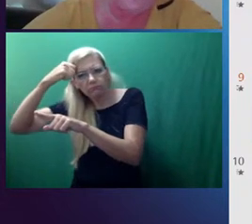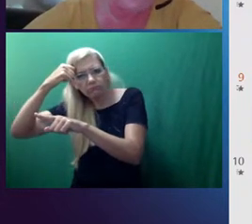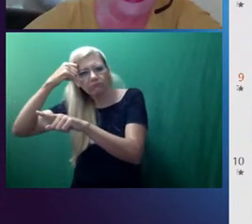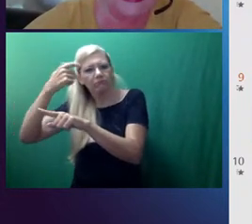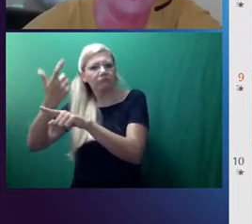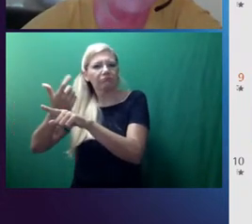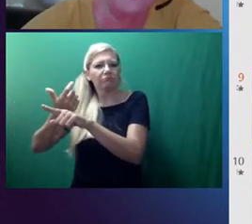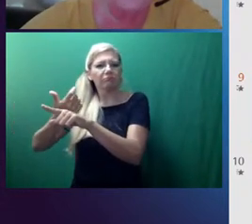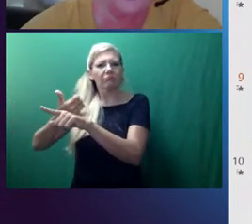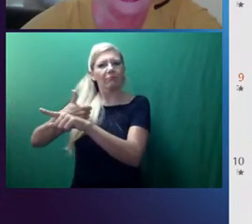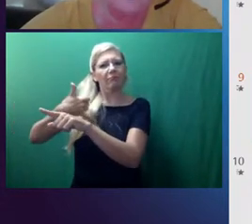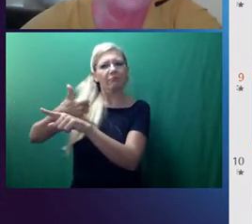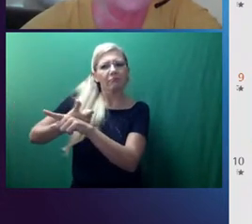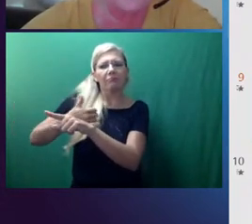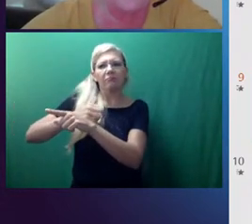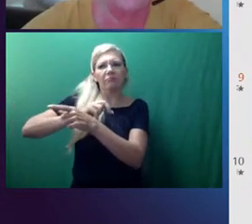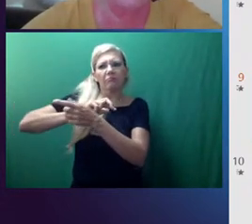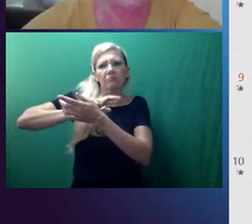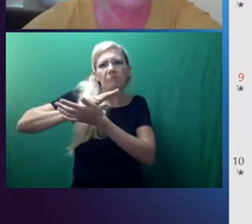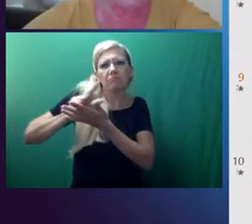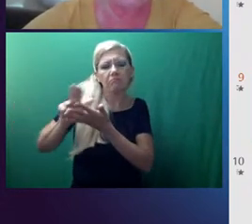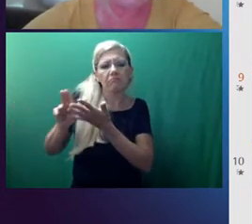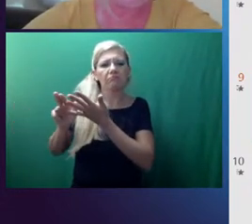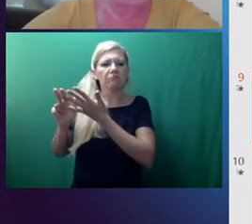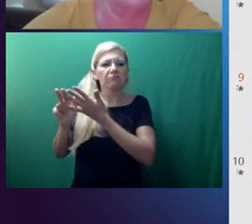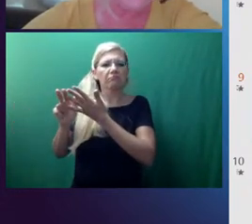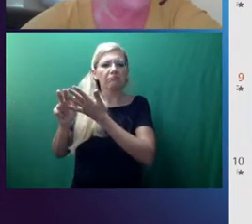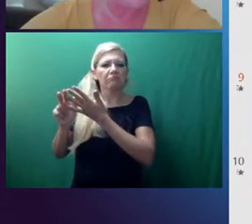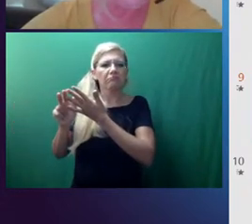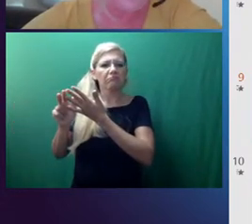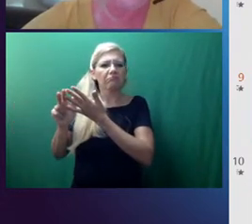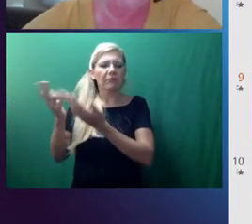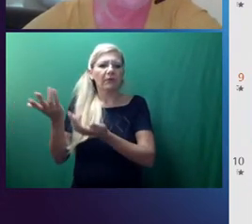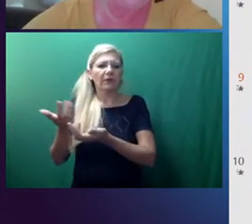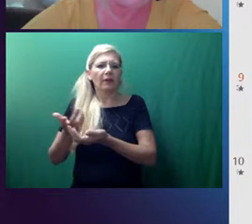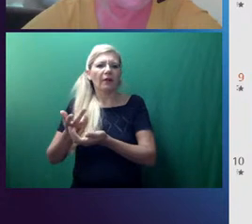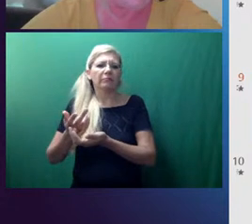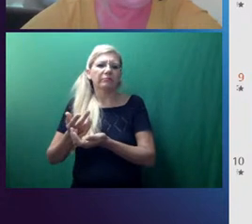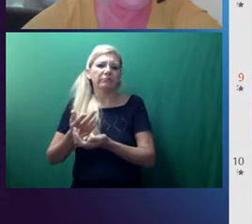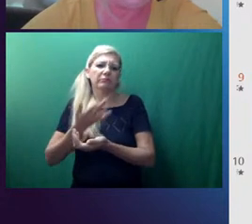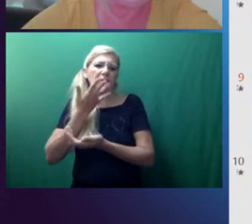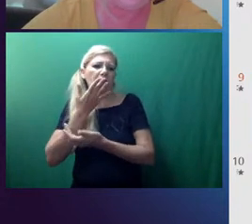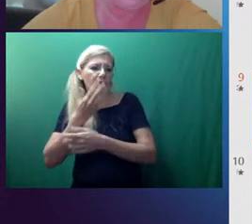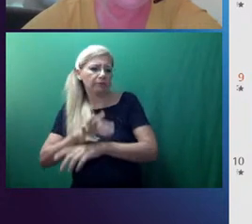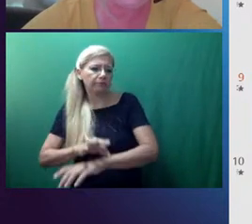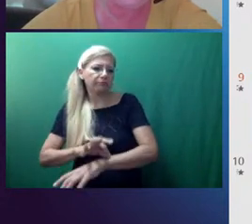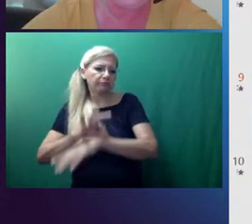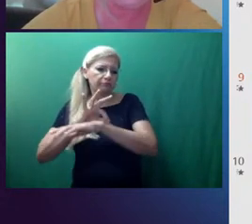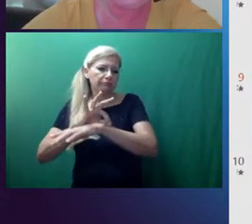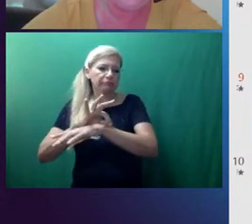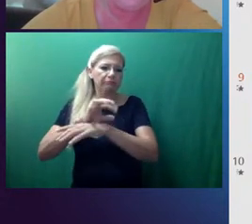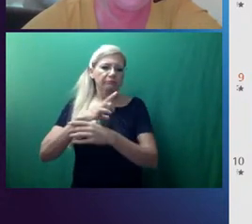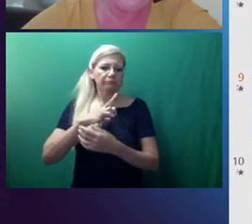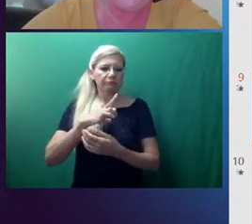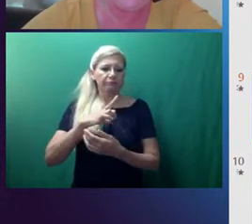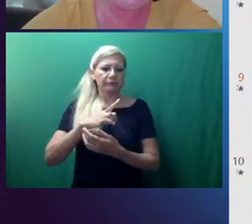representatives of different races, perhaps. That is very, very common. That is